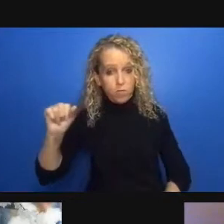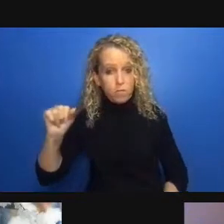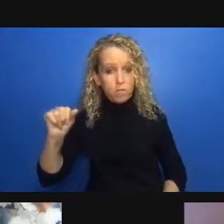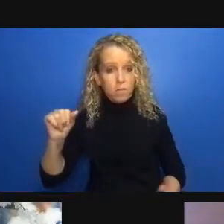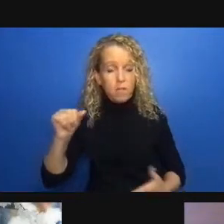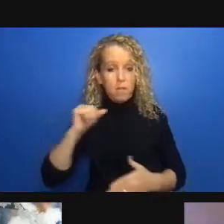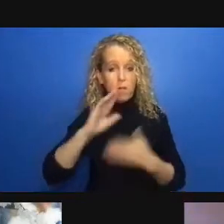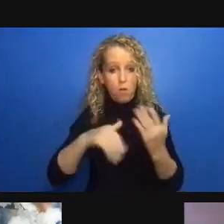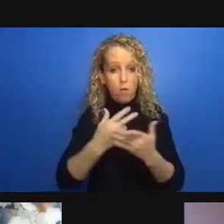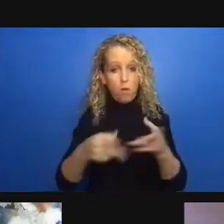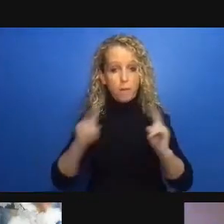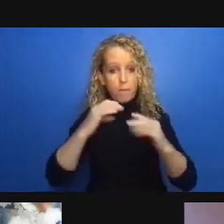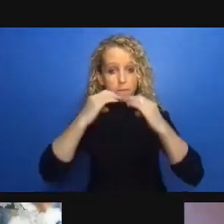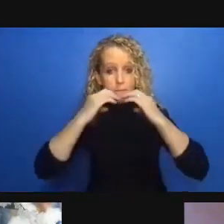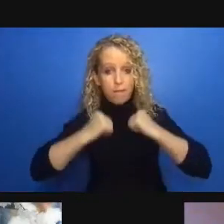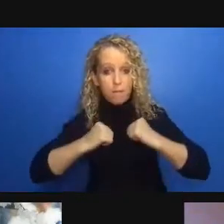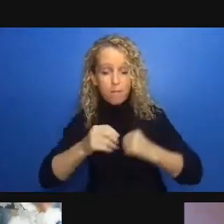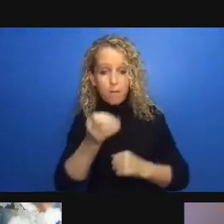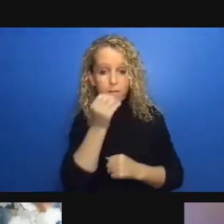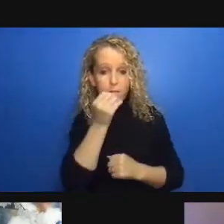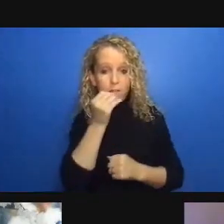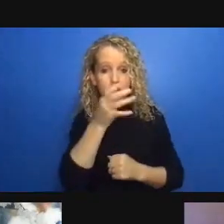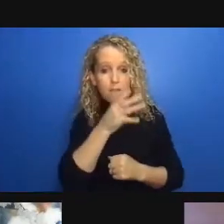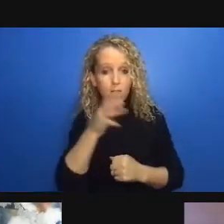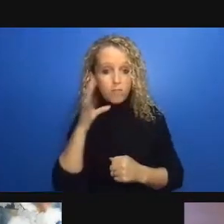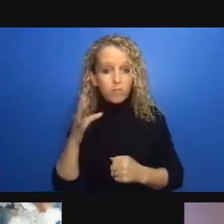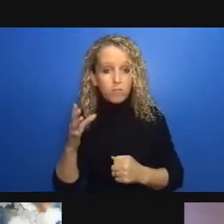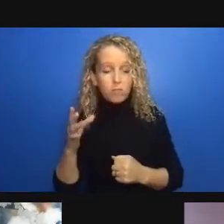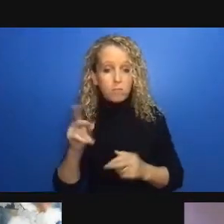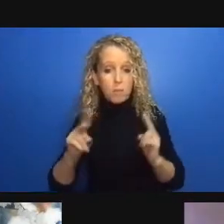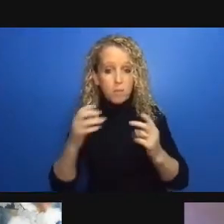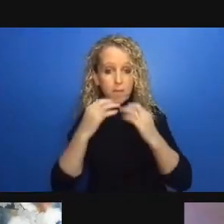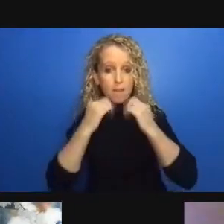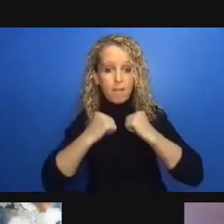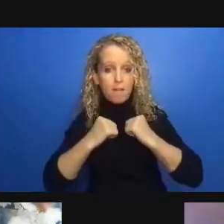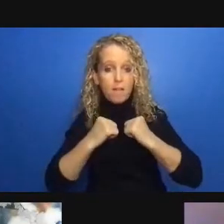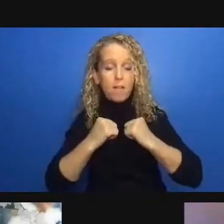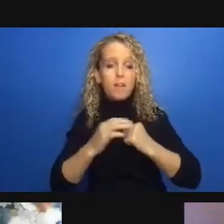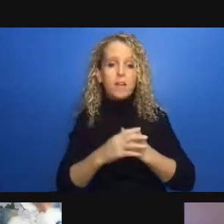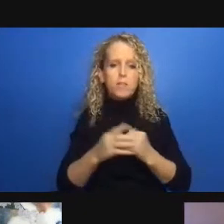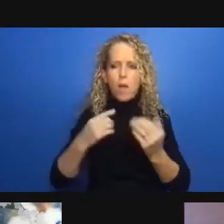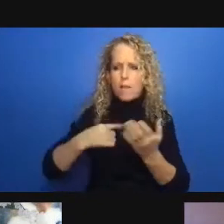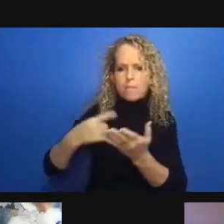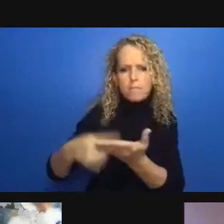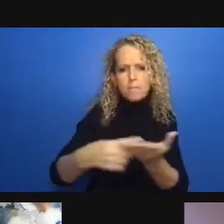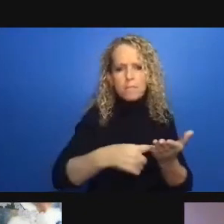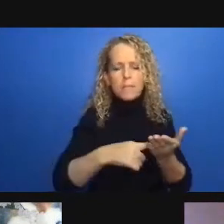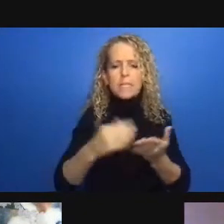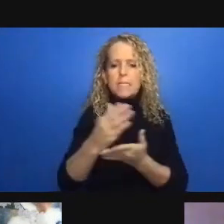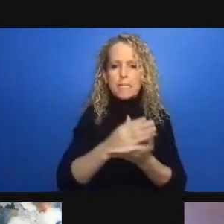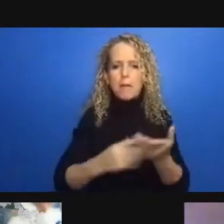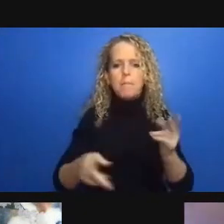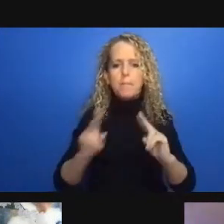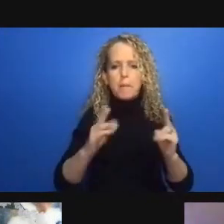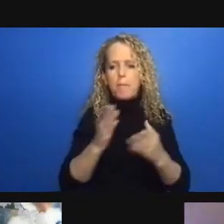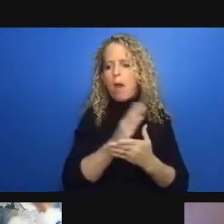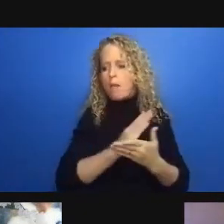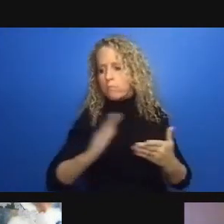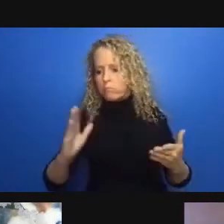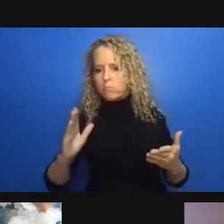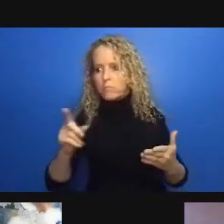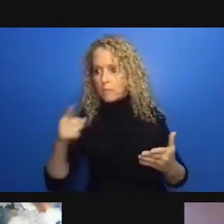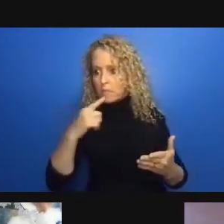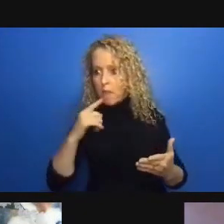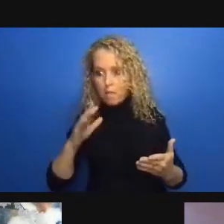about this? And, you know, I've had conversations with multiple people on one spectrum, people saying, you know, you have me on your list, right,